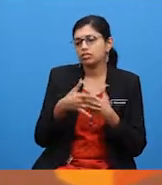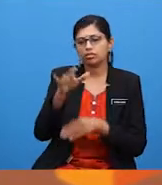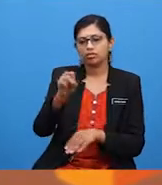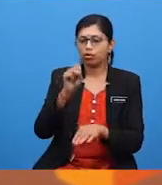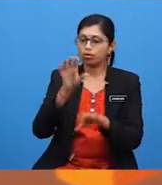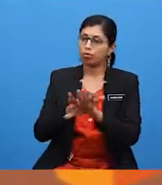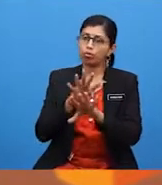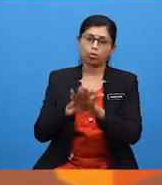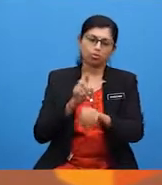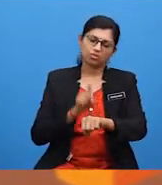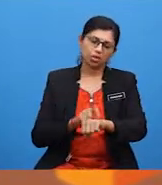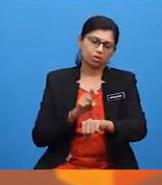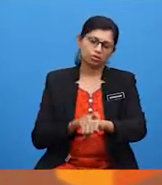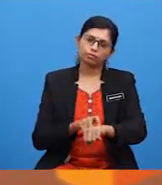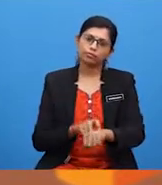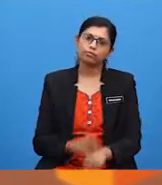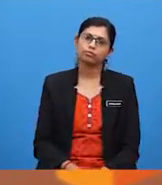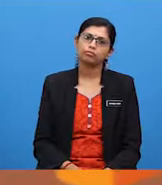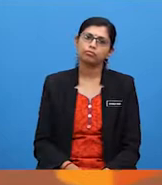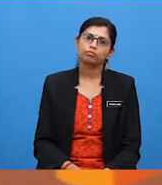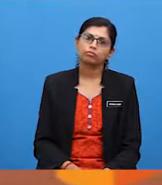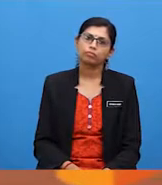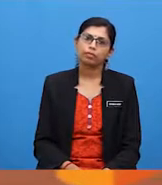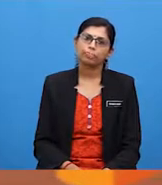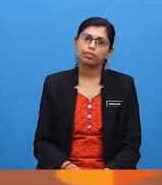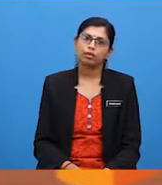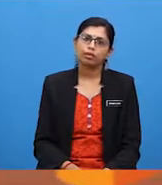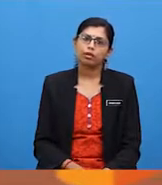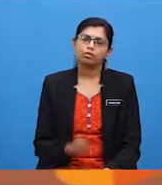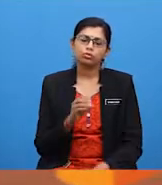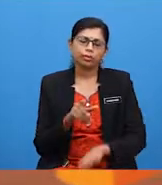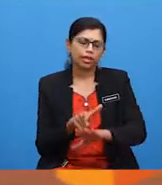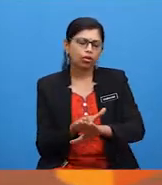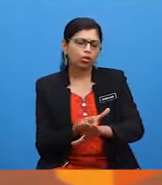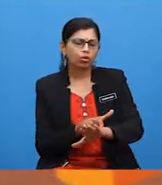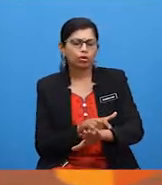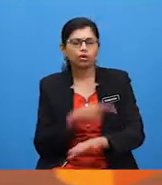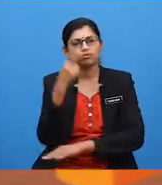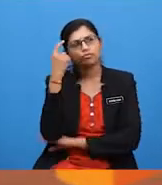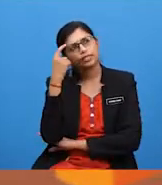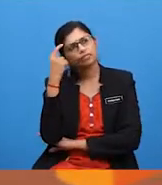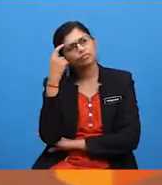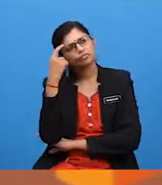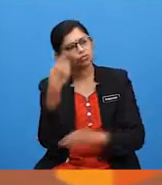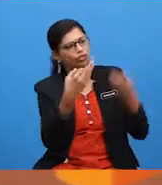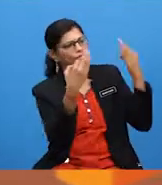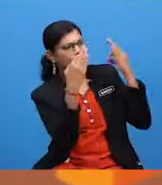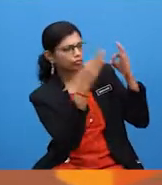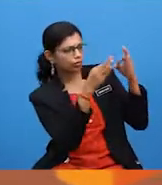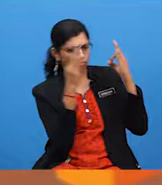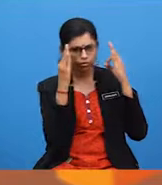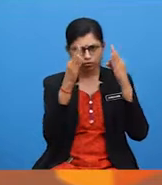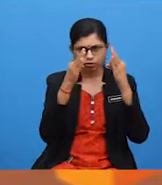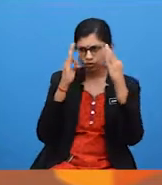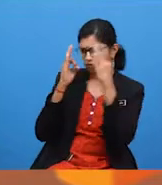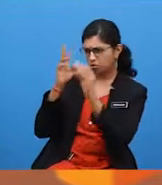the matter from many points of view and from different angles before the best